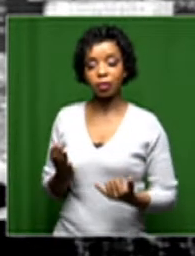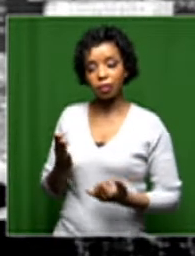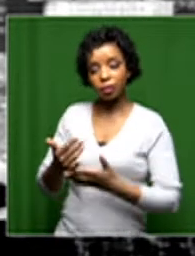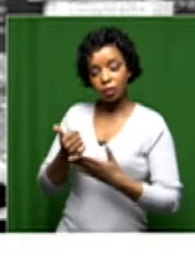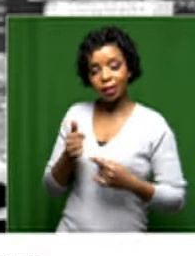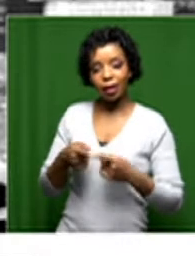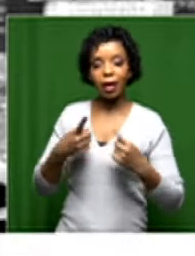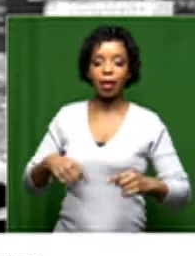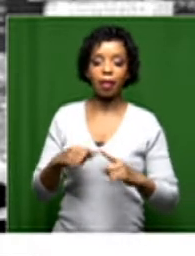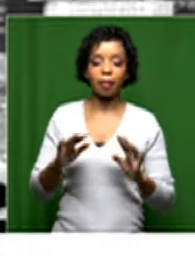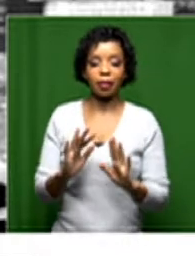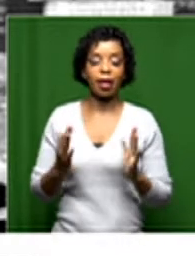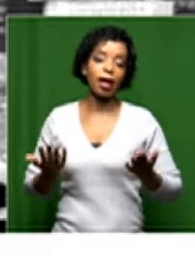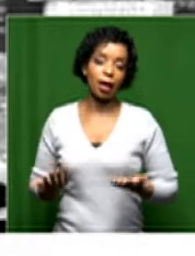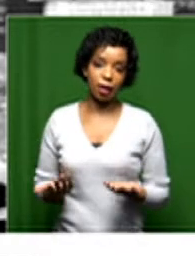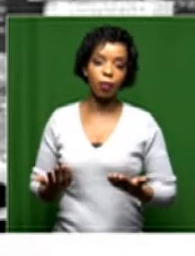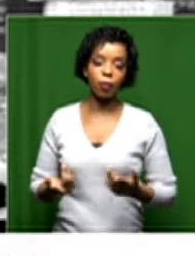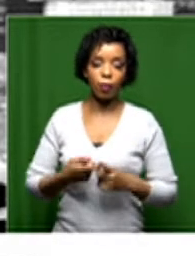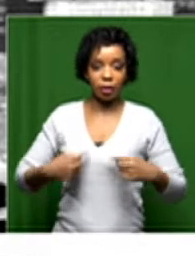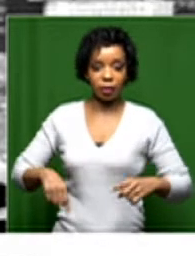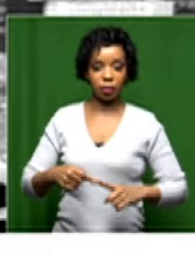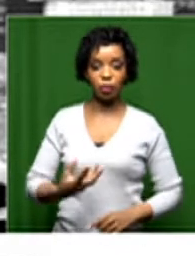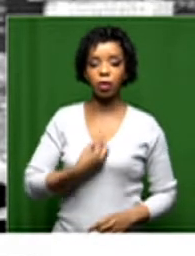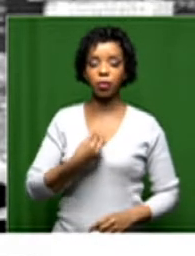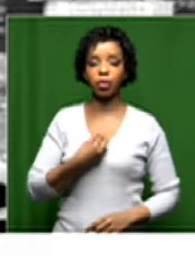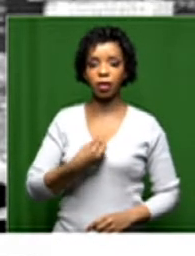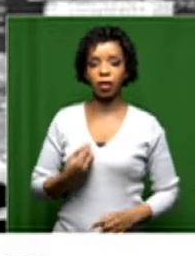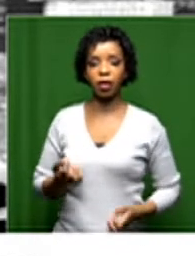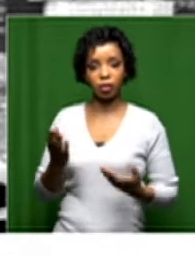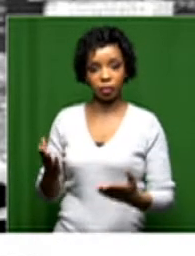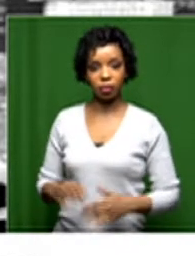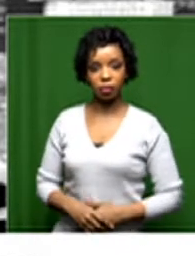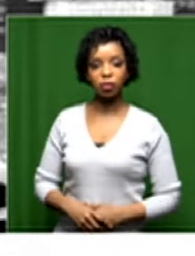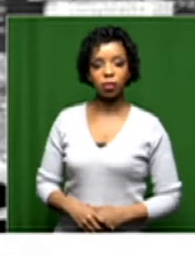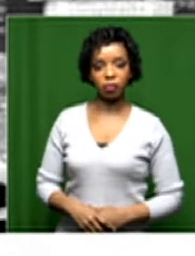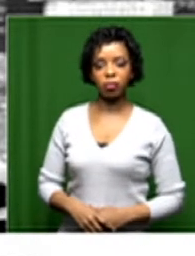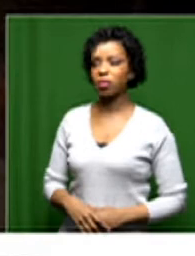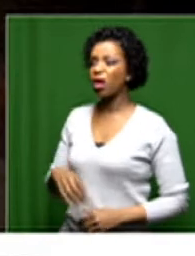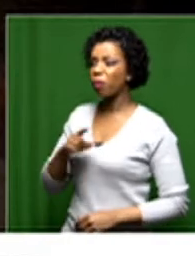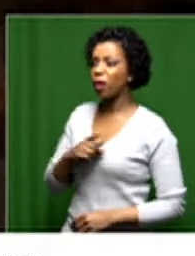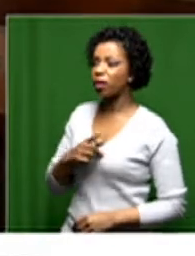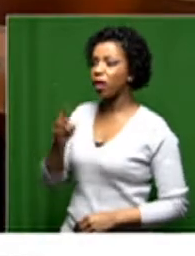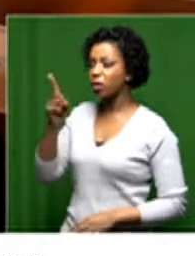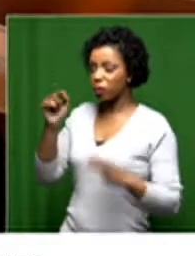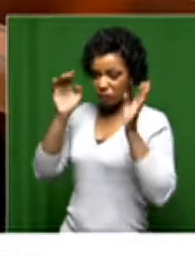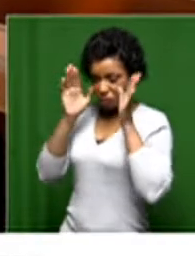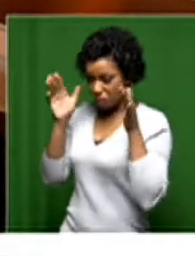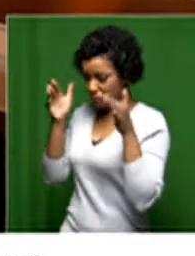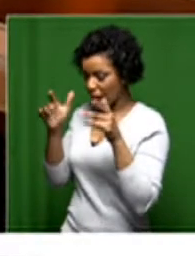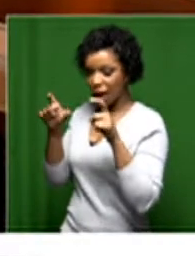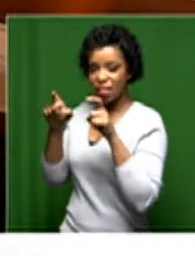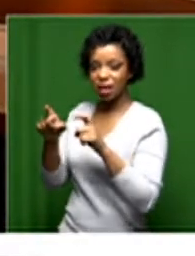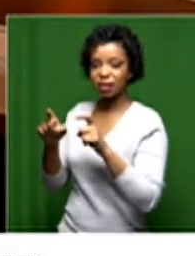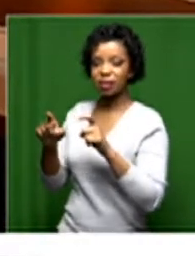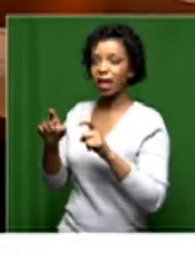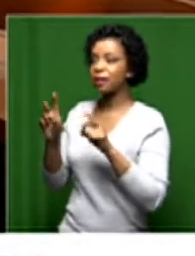us as the youth? Okay. I mean, why are you so drawn to this subject, particularly the issue